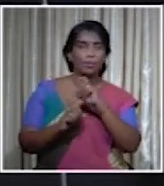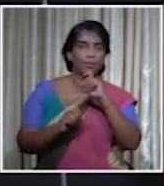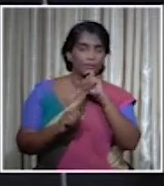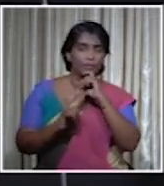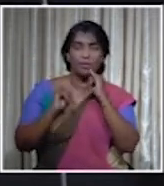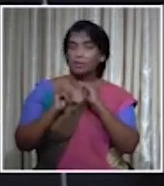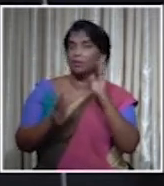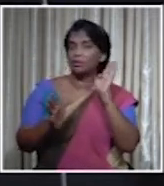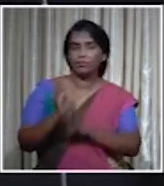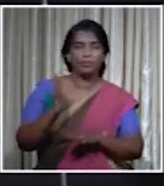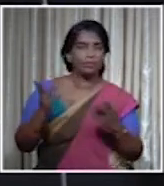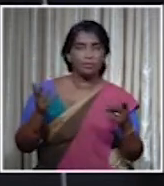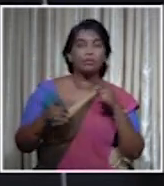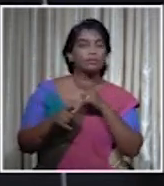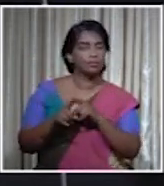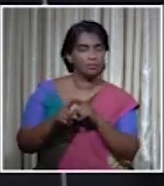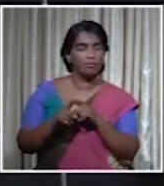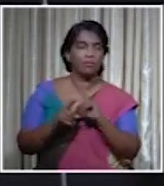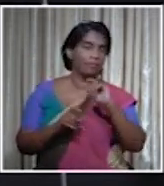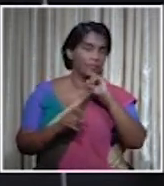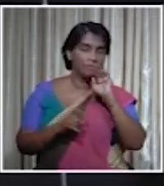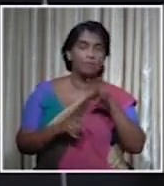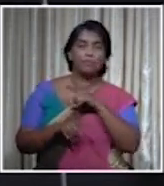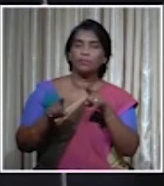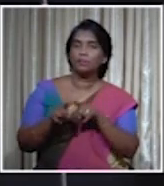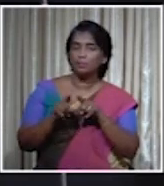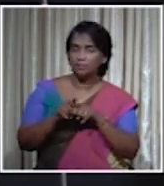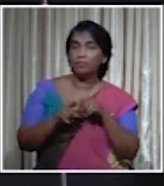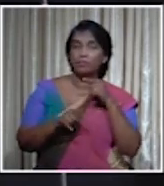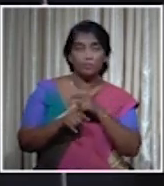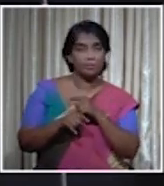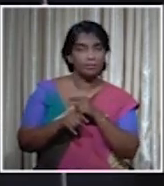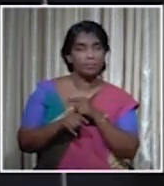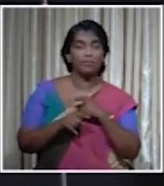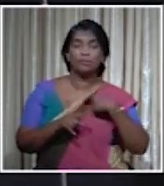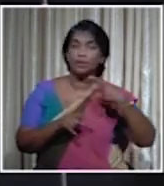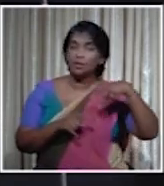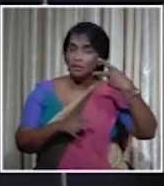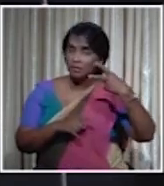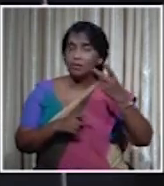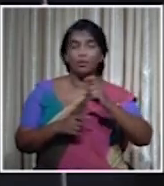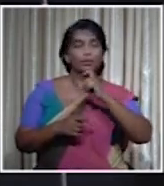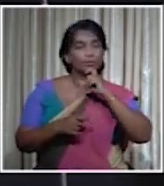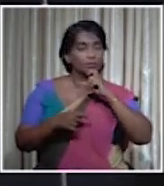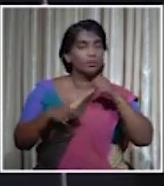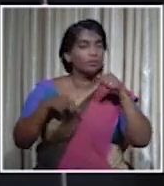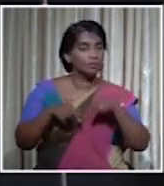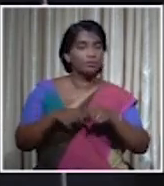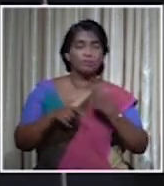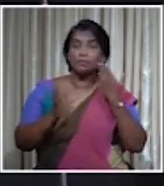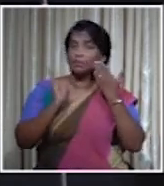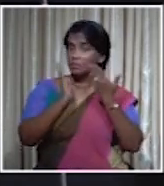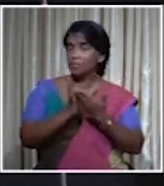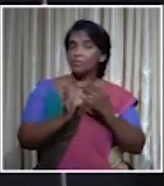case. And I made it a point to be present in court on 2 days in order to just give some moral support to Mr.